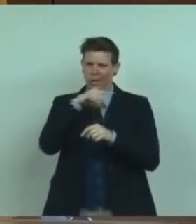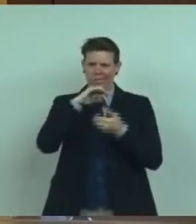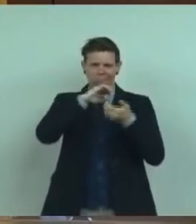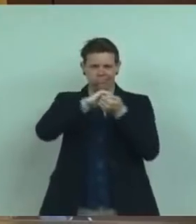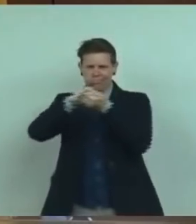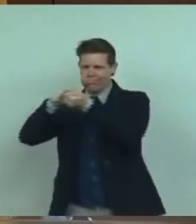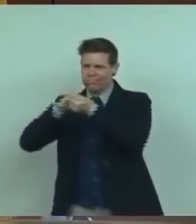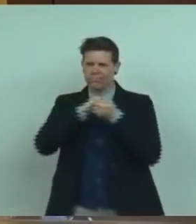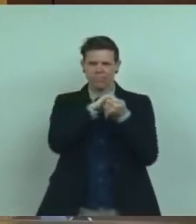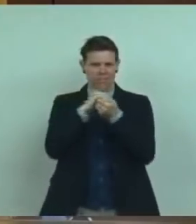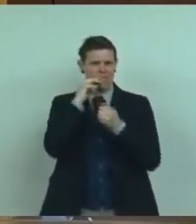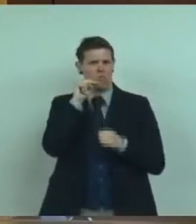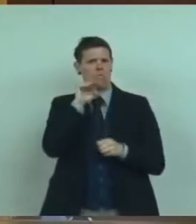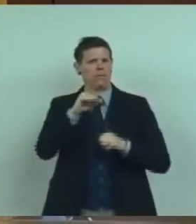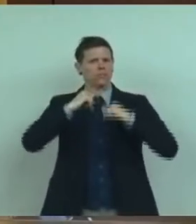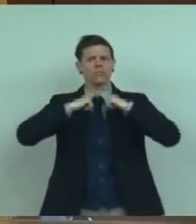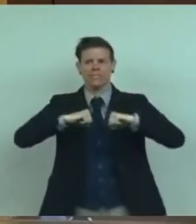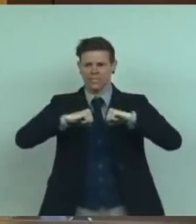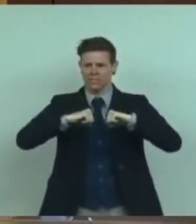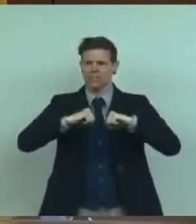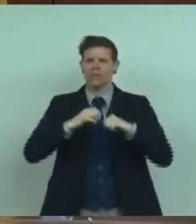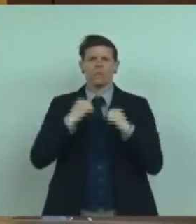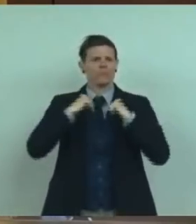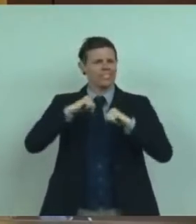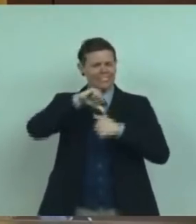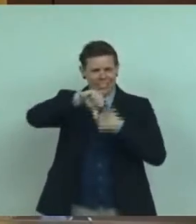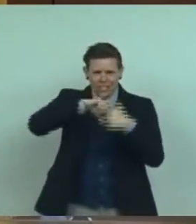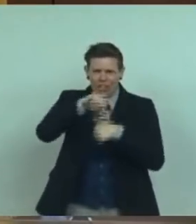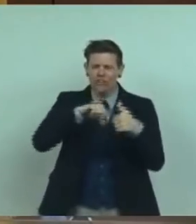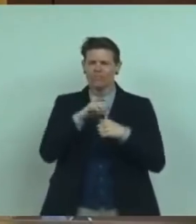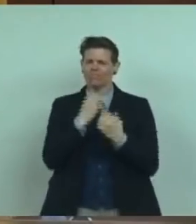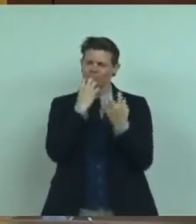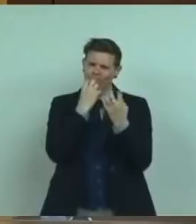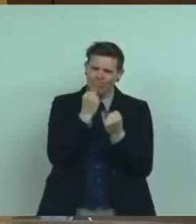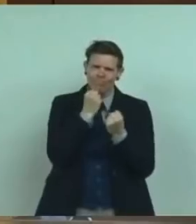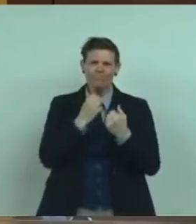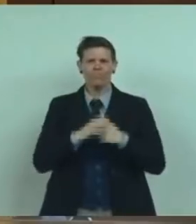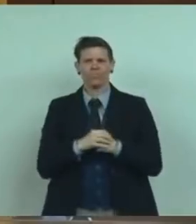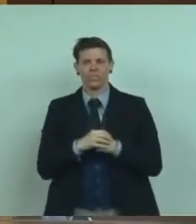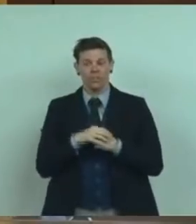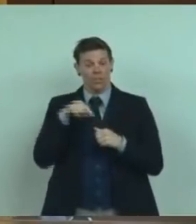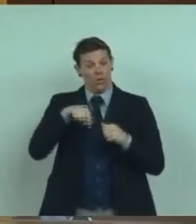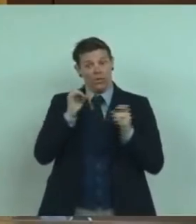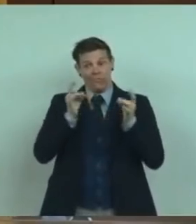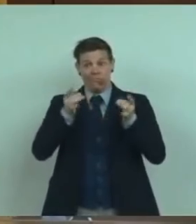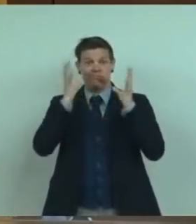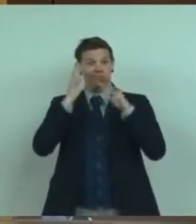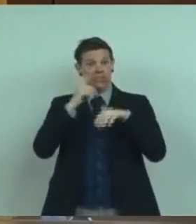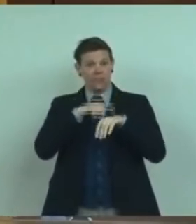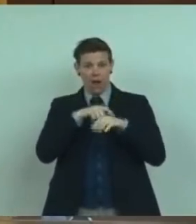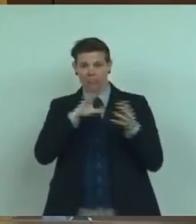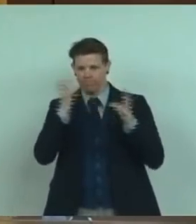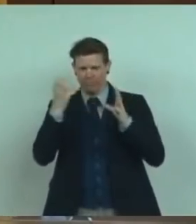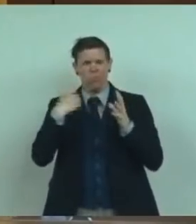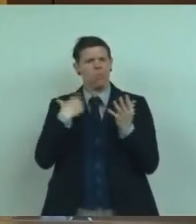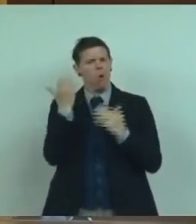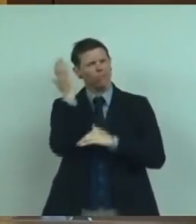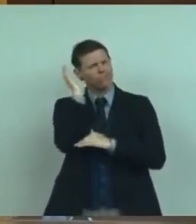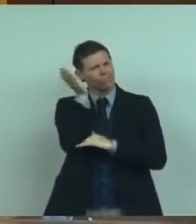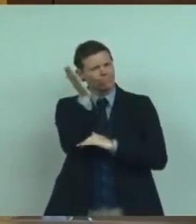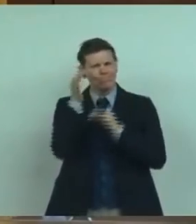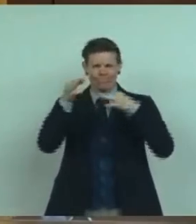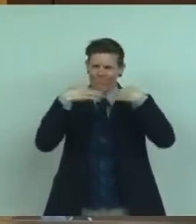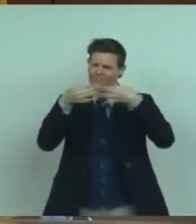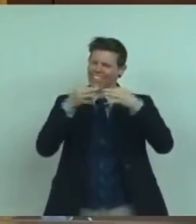each other, and quite frankly, as we go through our presentations again, to really be clear about what we're doing to make sure that